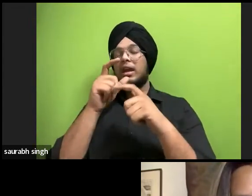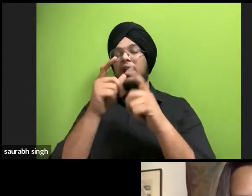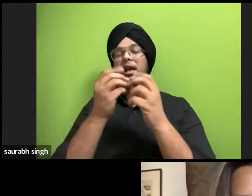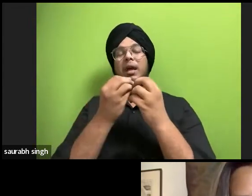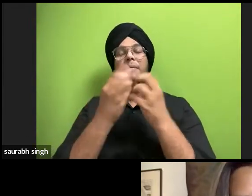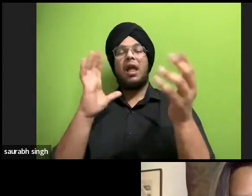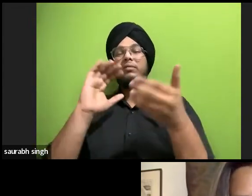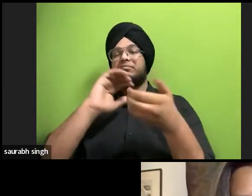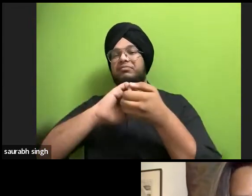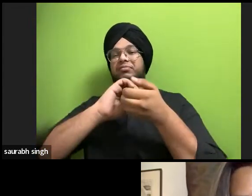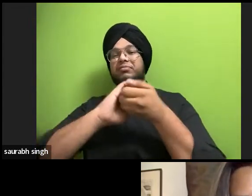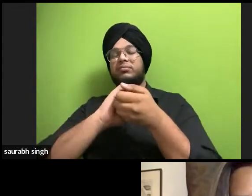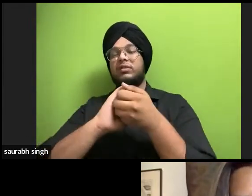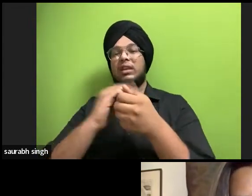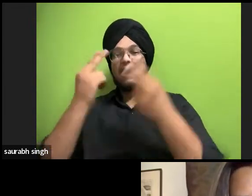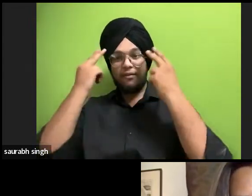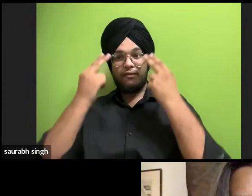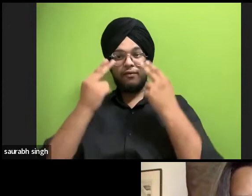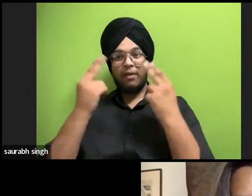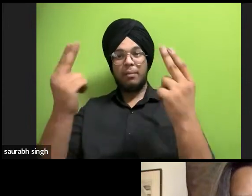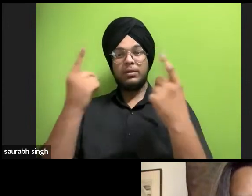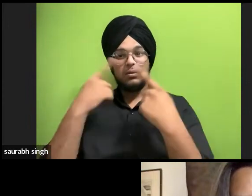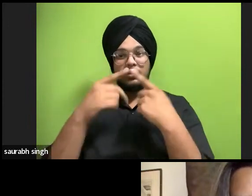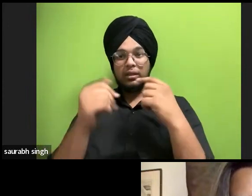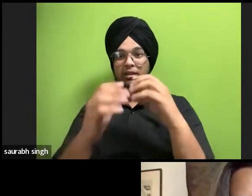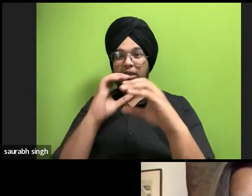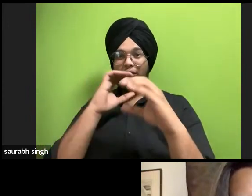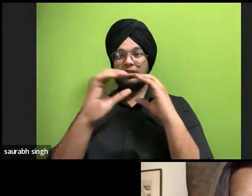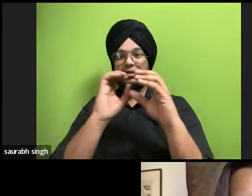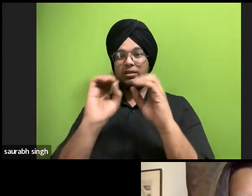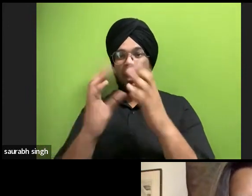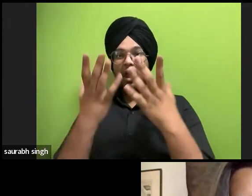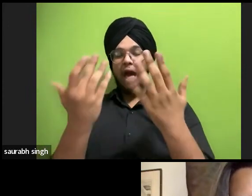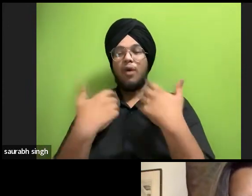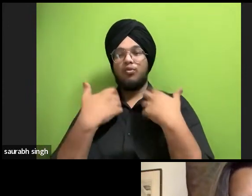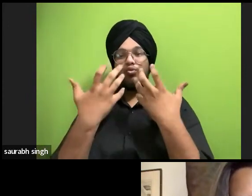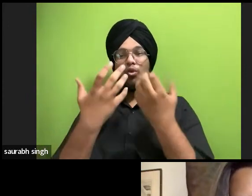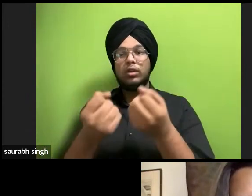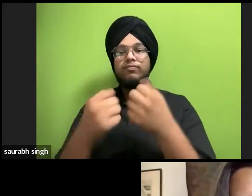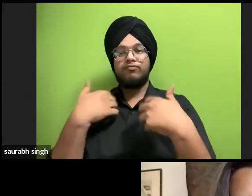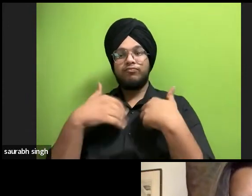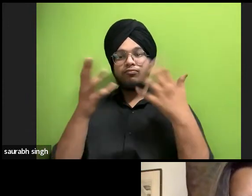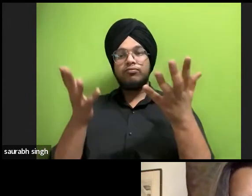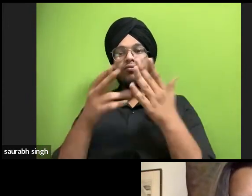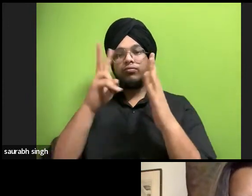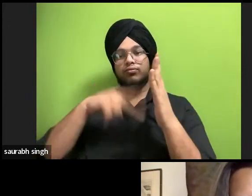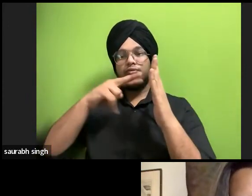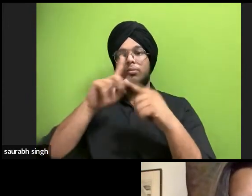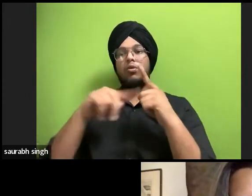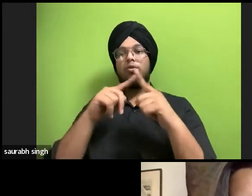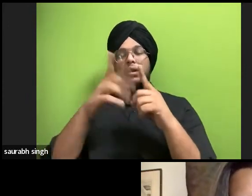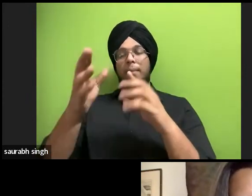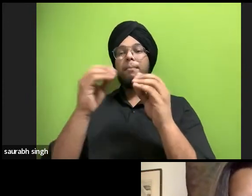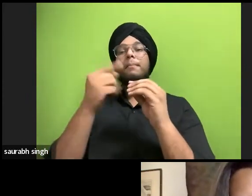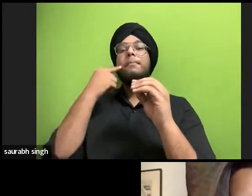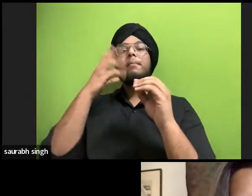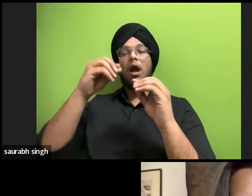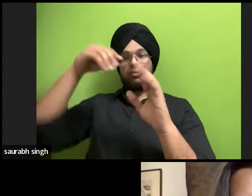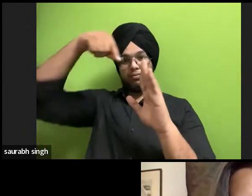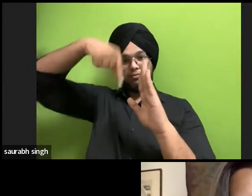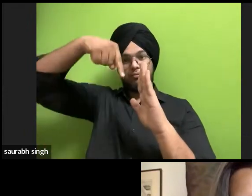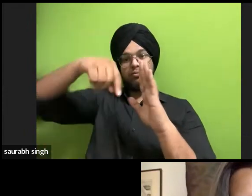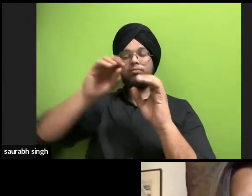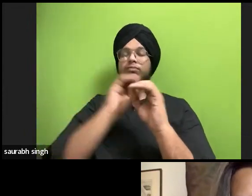to her name, but it really is time to begin this conversation. So I would encourage you to read about them in the bio that we have included in the